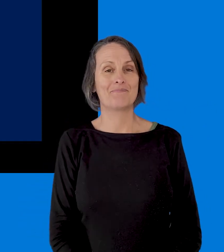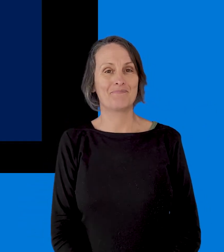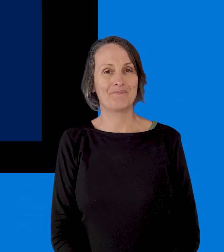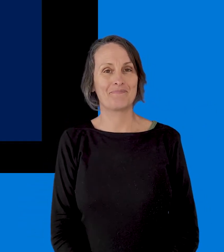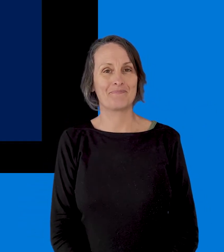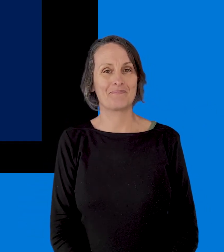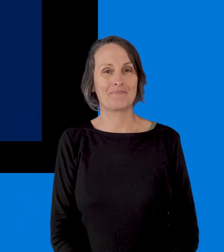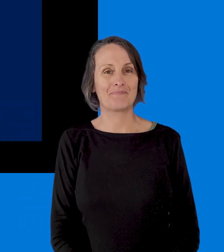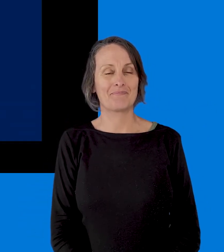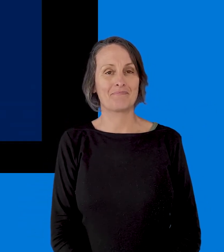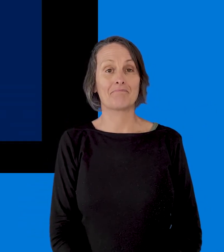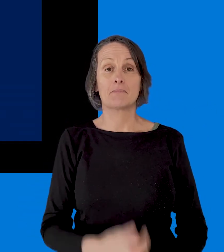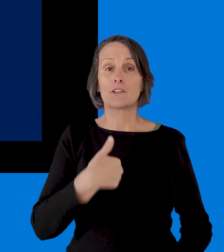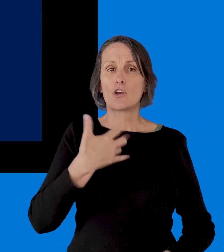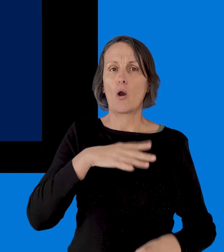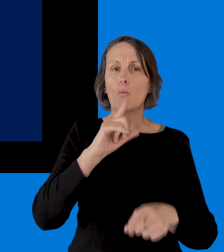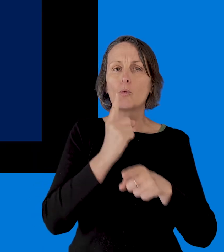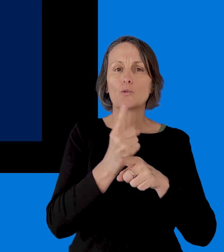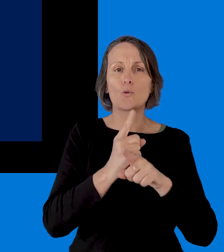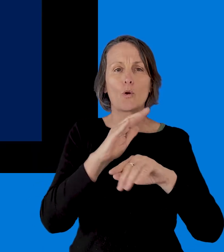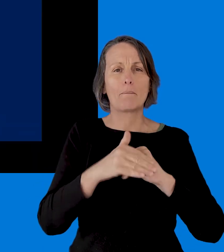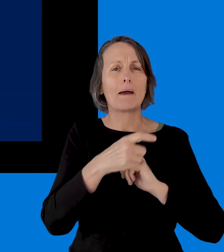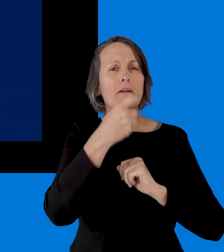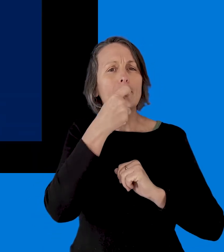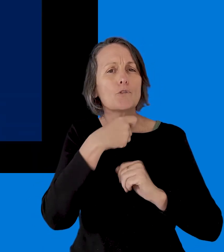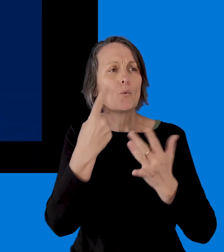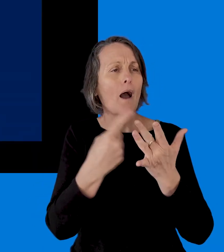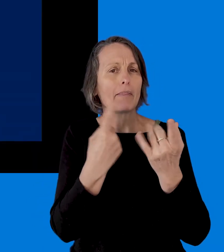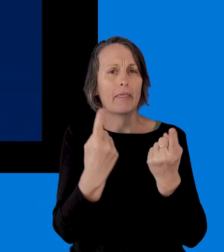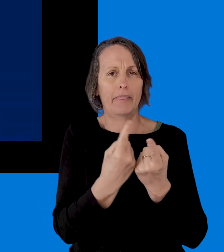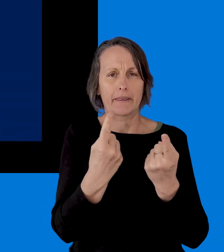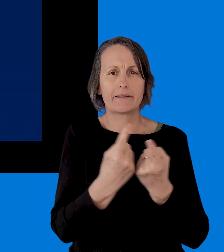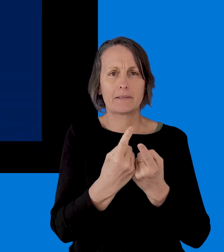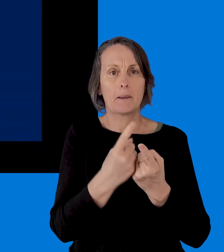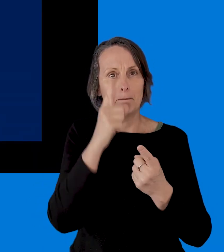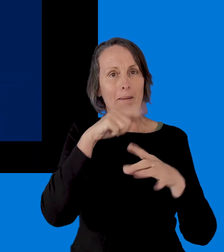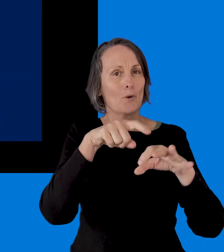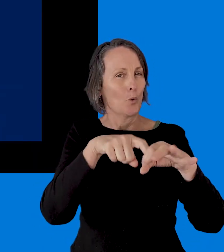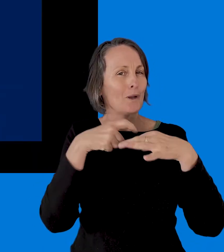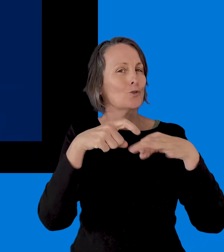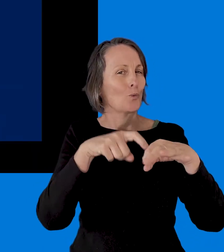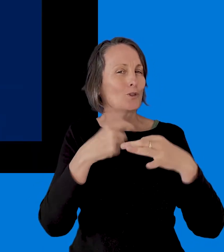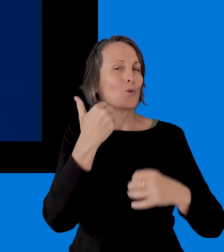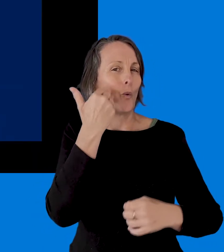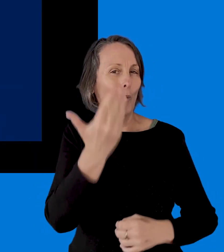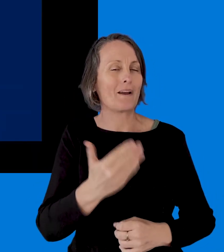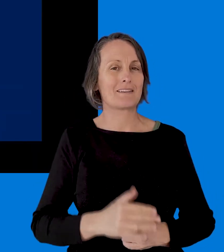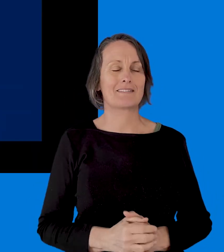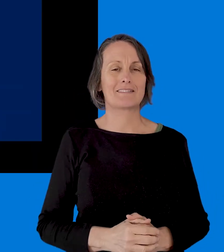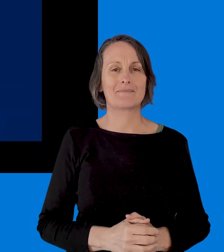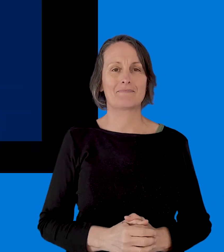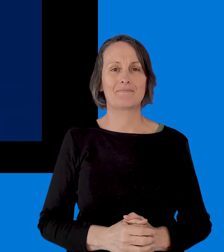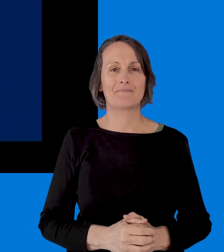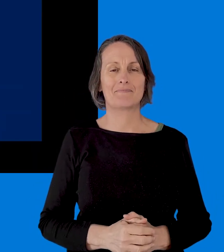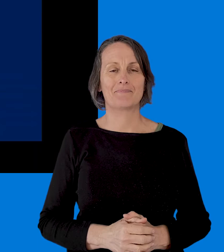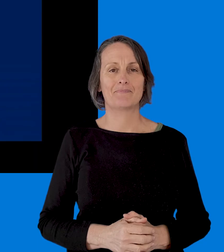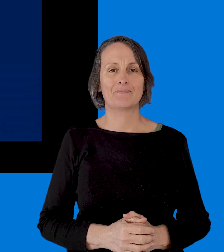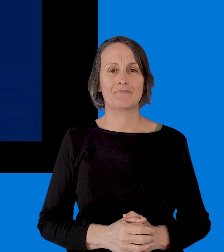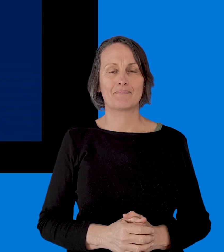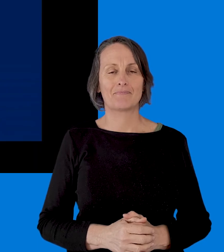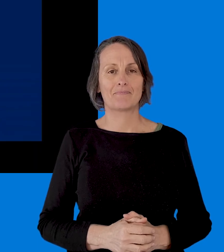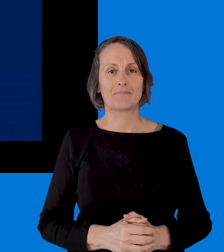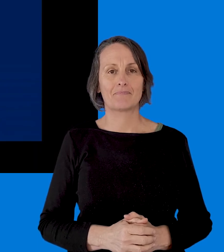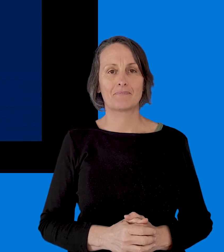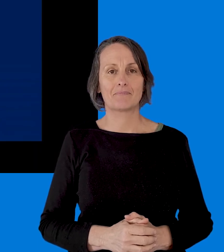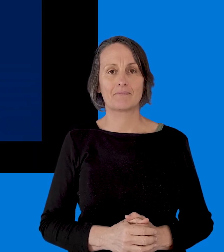a couple of other topics that I get questions about all the time. One is support for deaf and hard of hearing students or